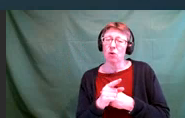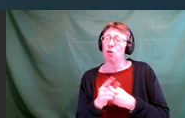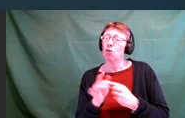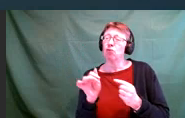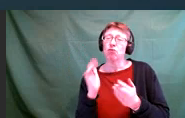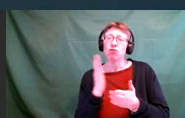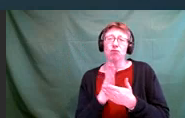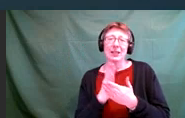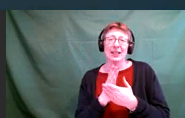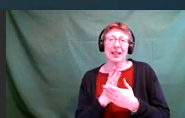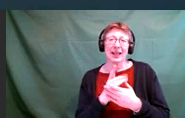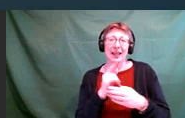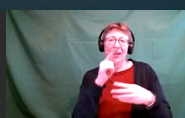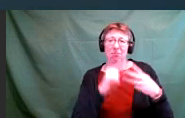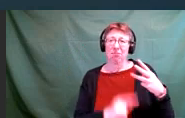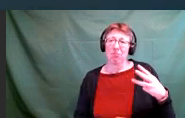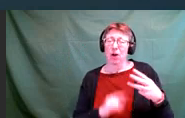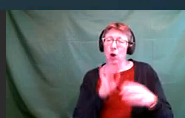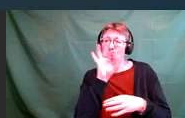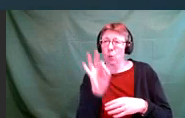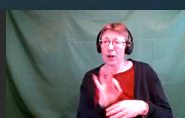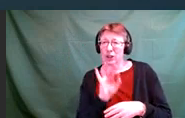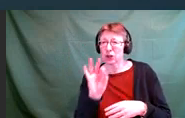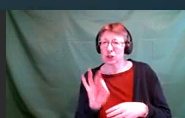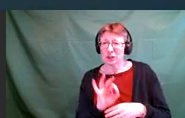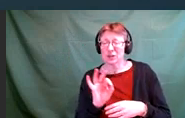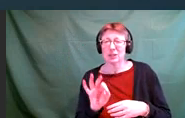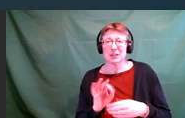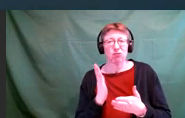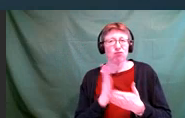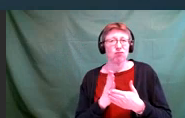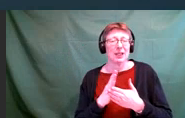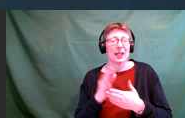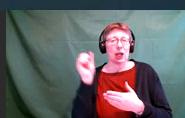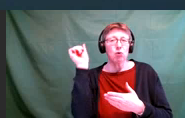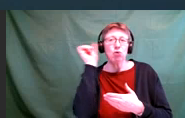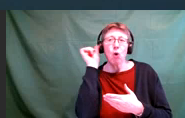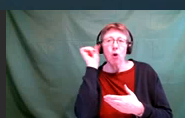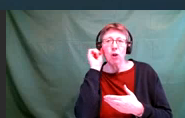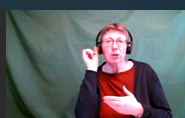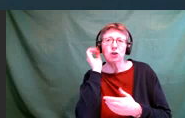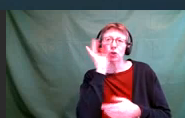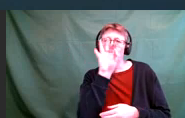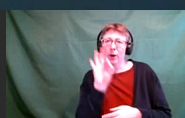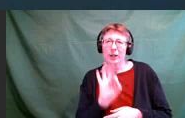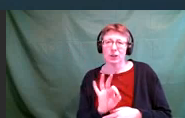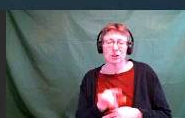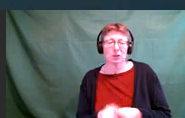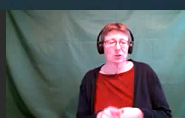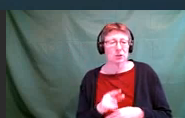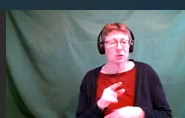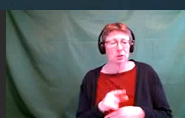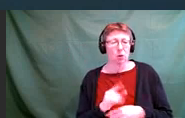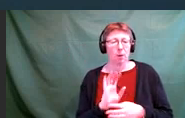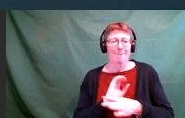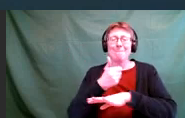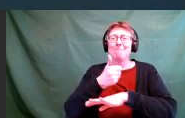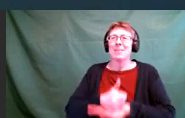knowledge questions before you get into the sort of application. And the basis for market